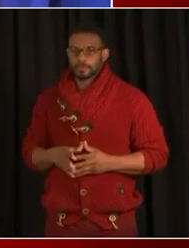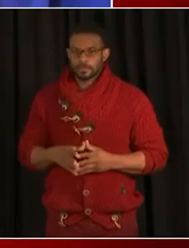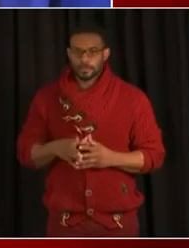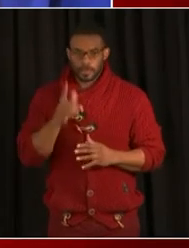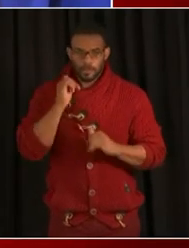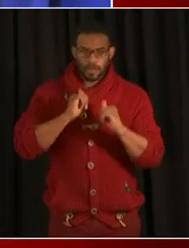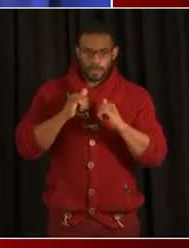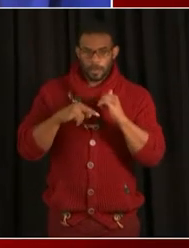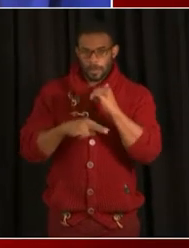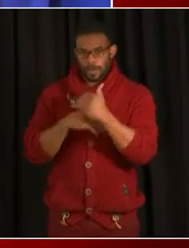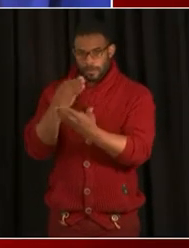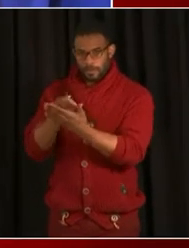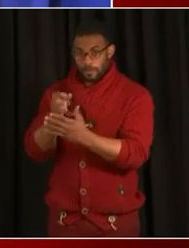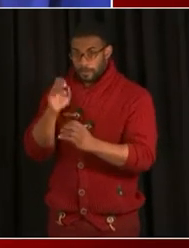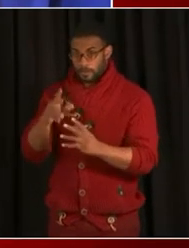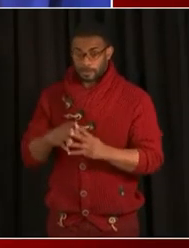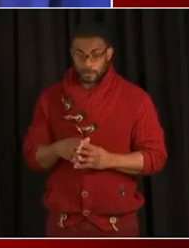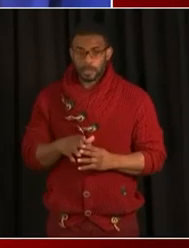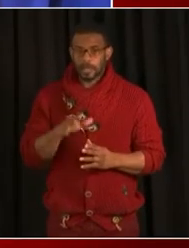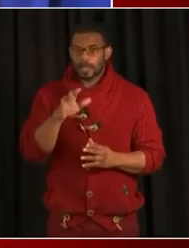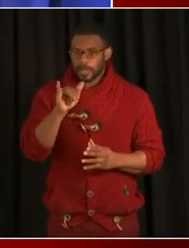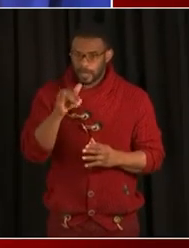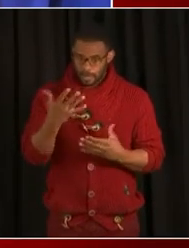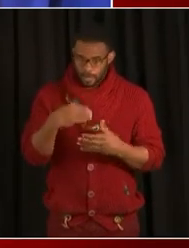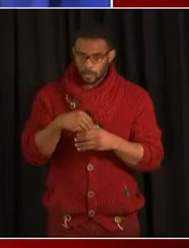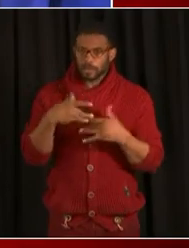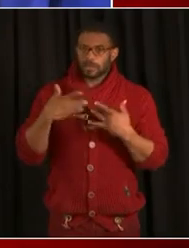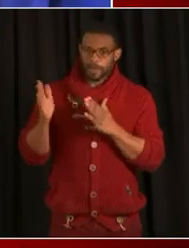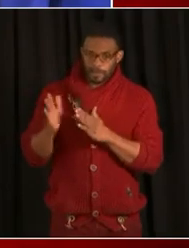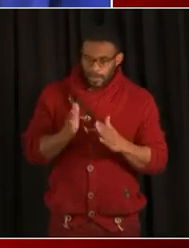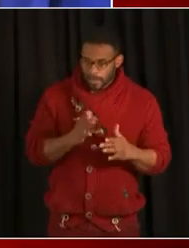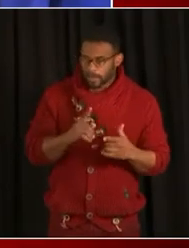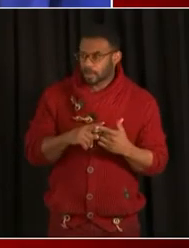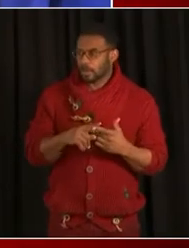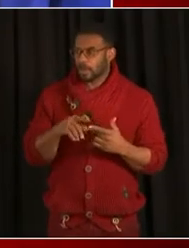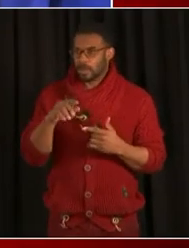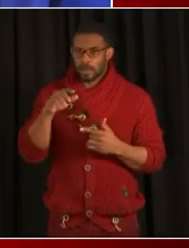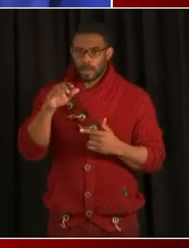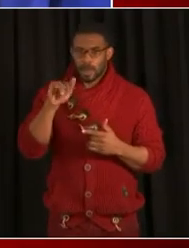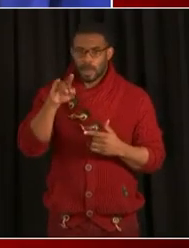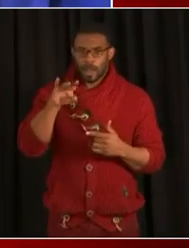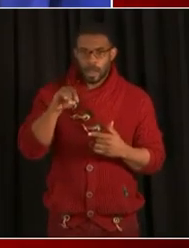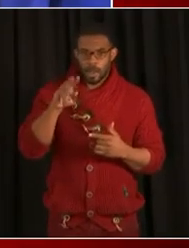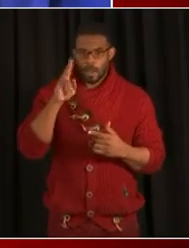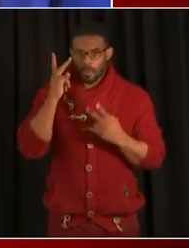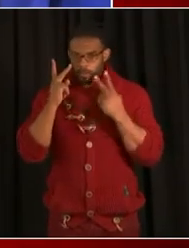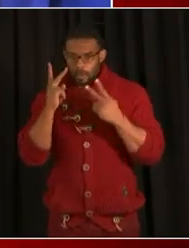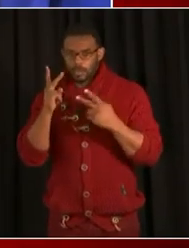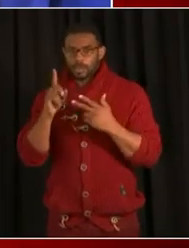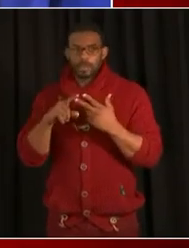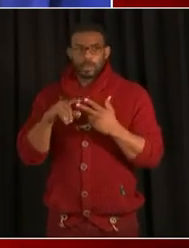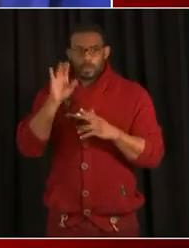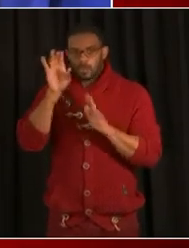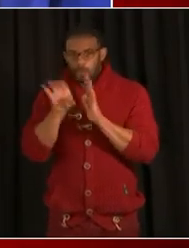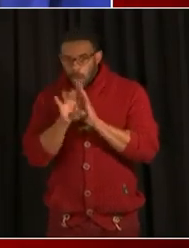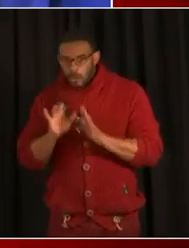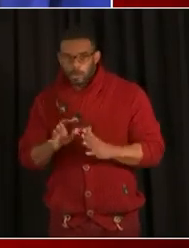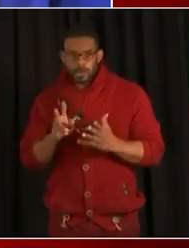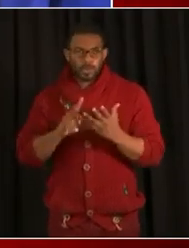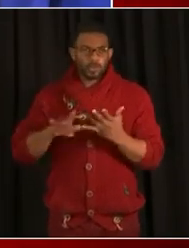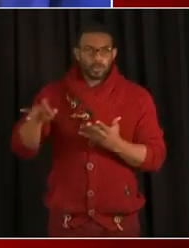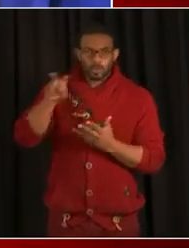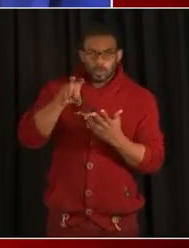of the Entertainment Bridge Fund. So that does include event planners, audiovisual renters, event photographers and such,